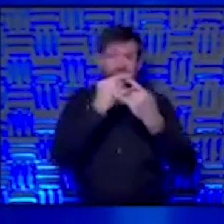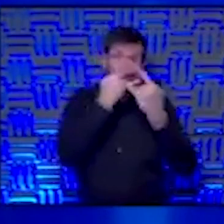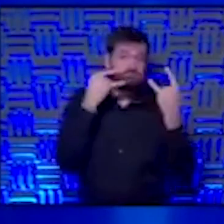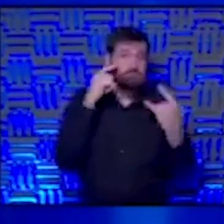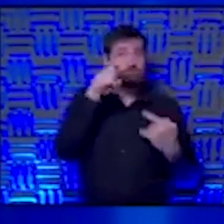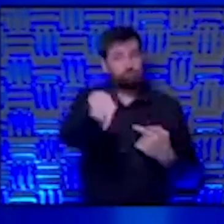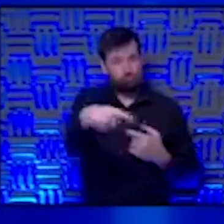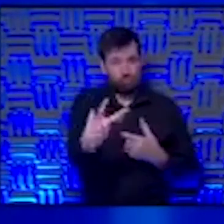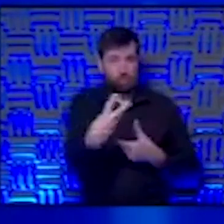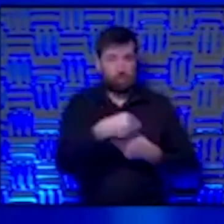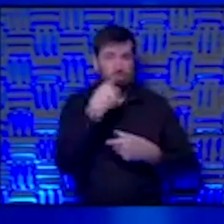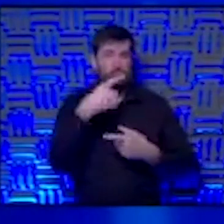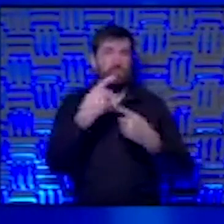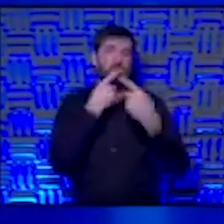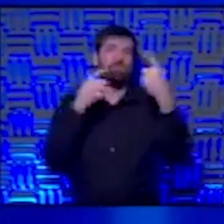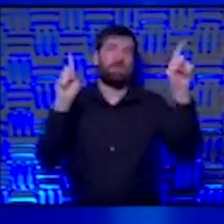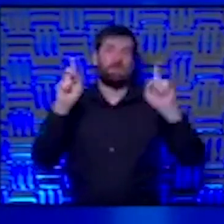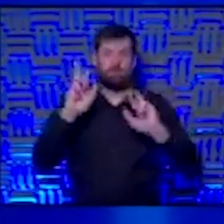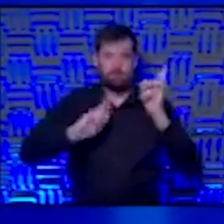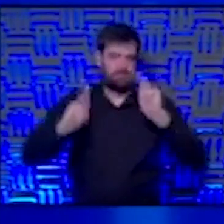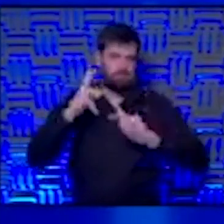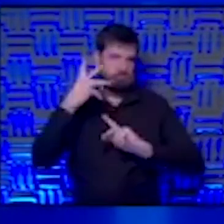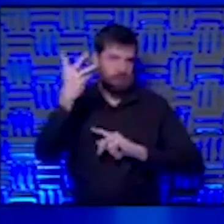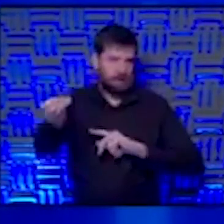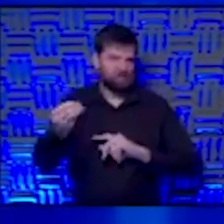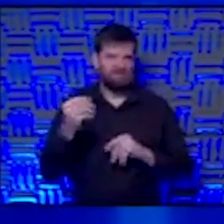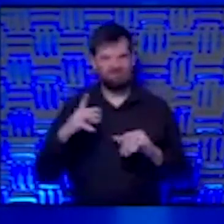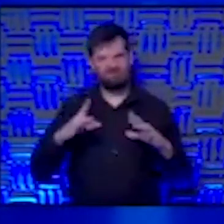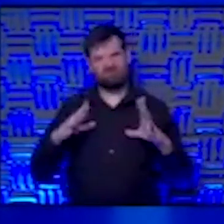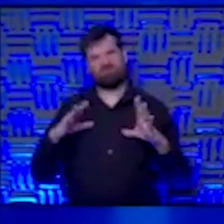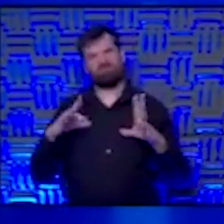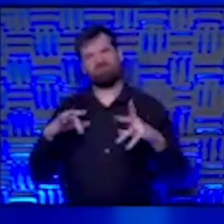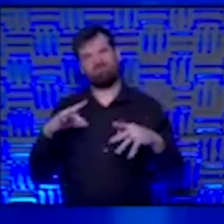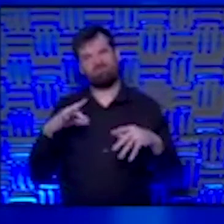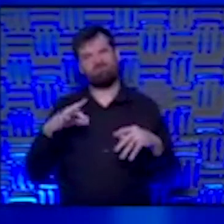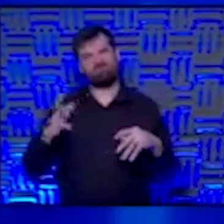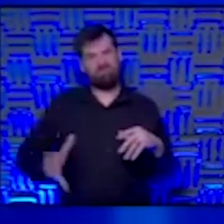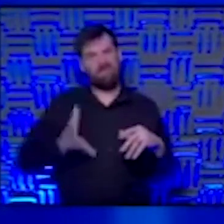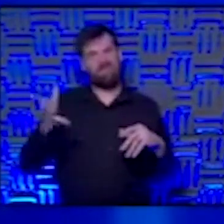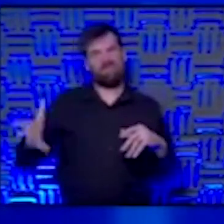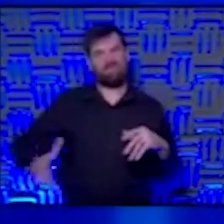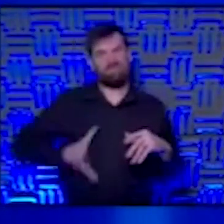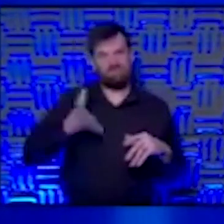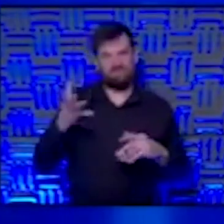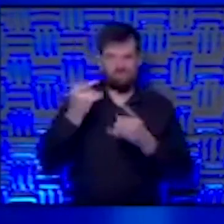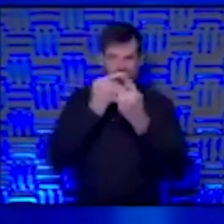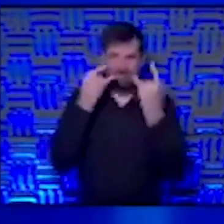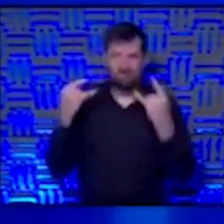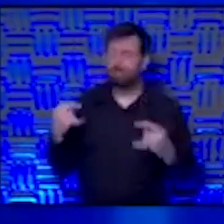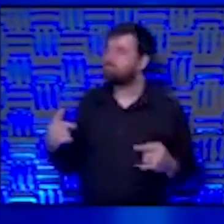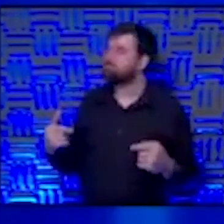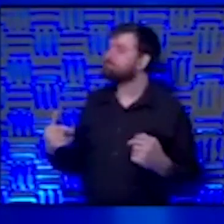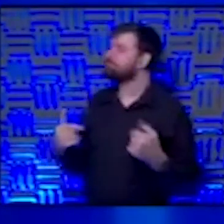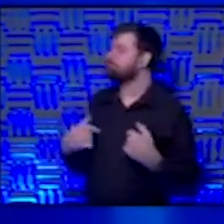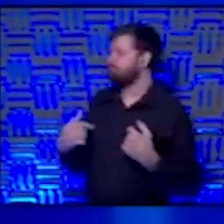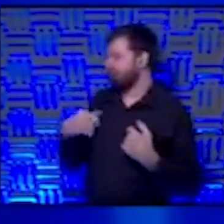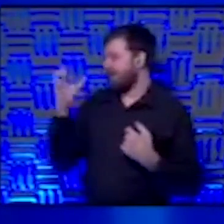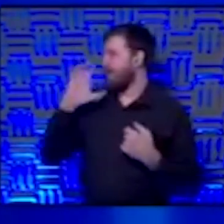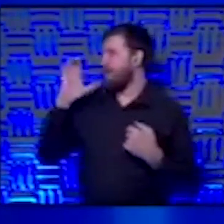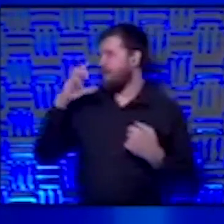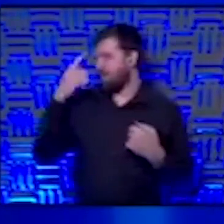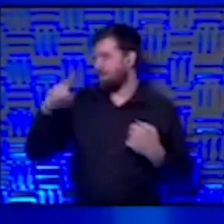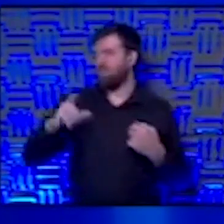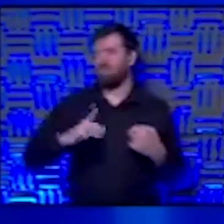make sure it's effective as people go out looking for all these cool, neat, fancy face masks. You know, I look for some really